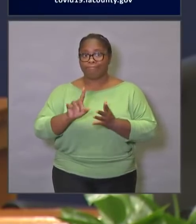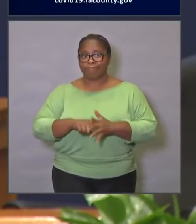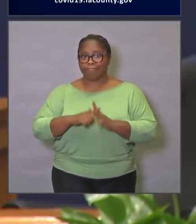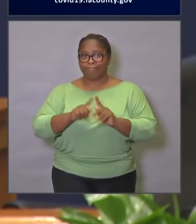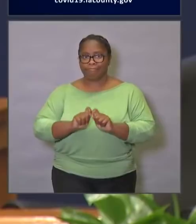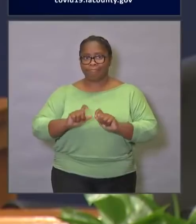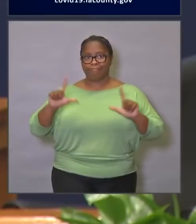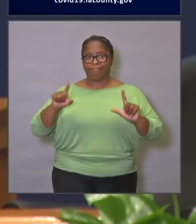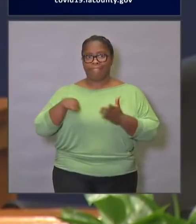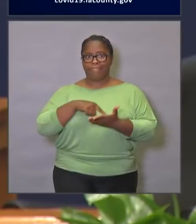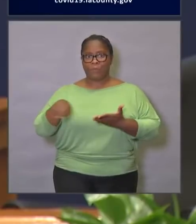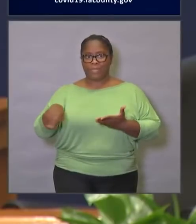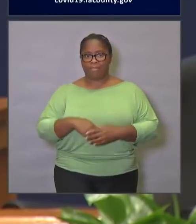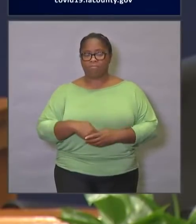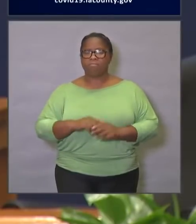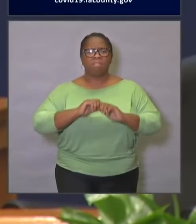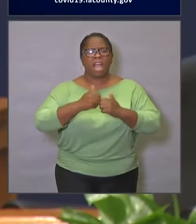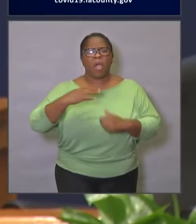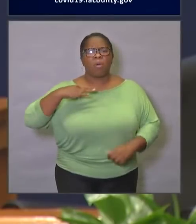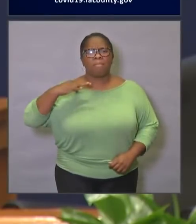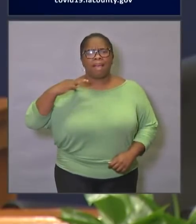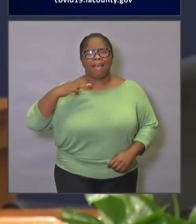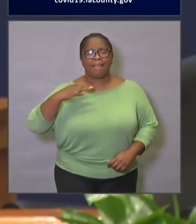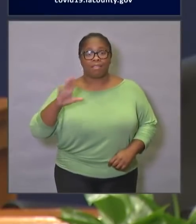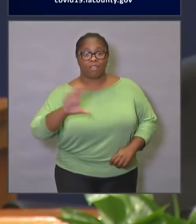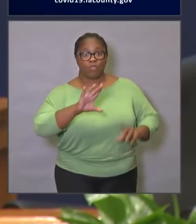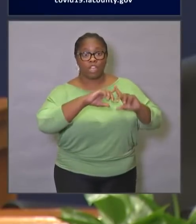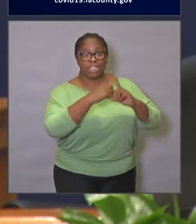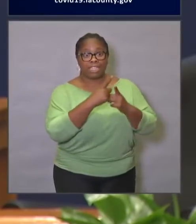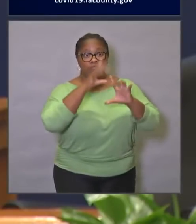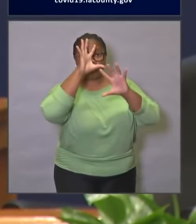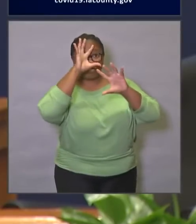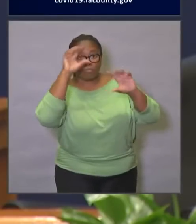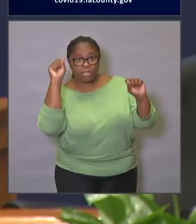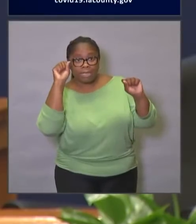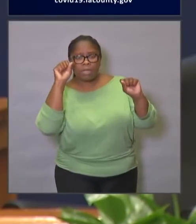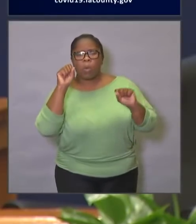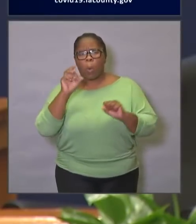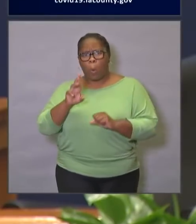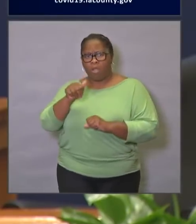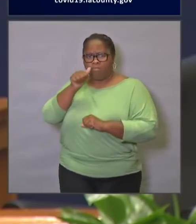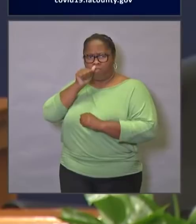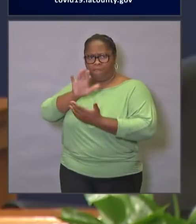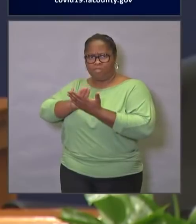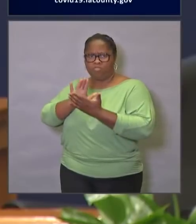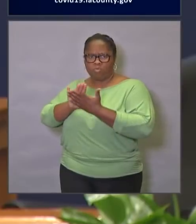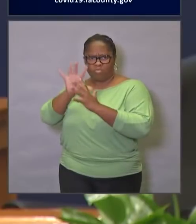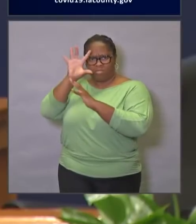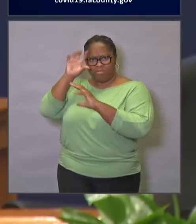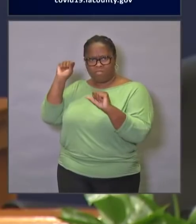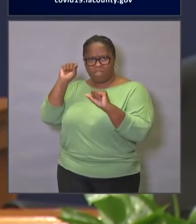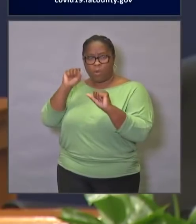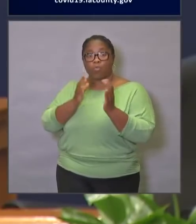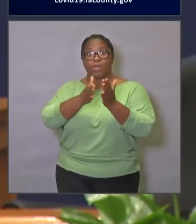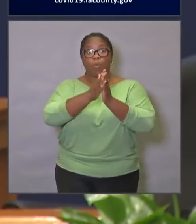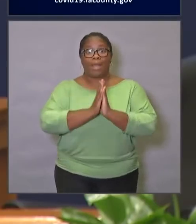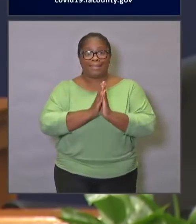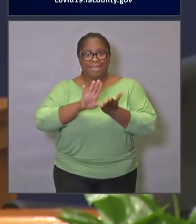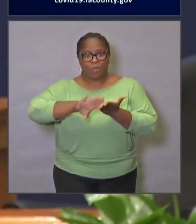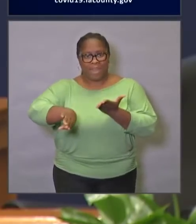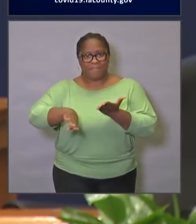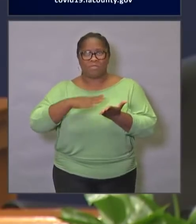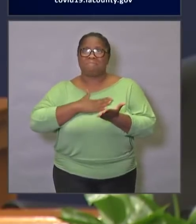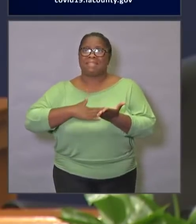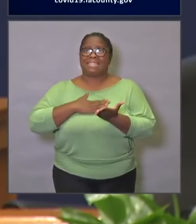need a letter from the district superintendent or the equivalent from a private school requesting the waiver. The letter